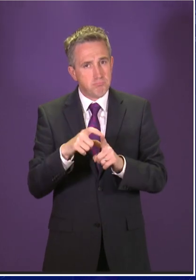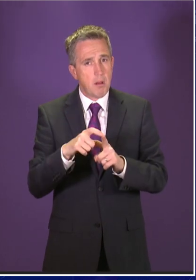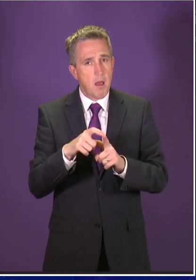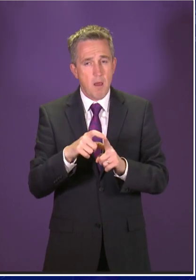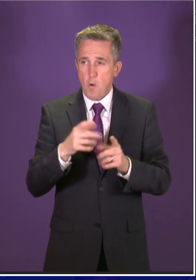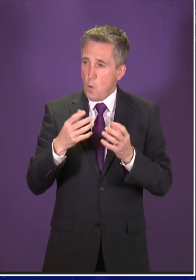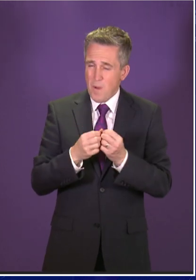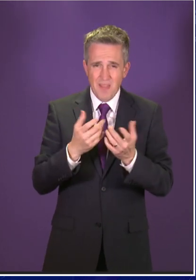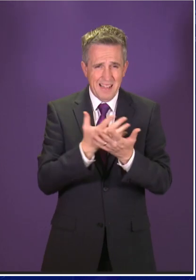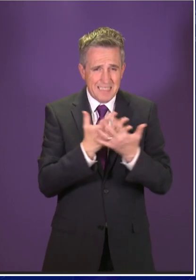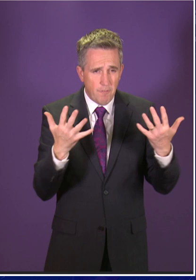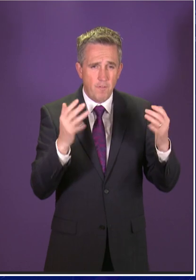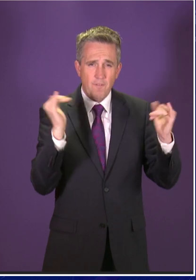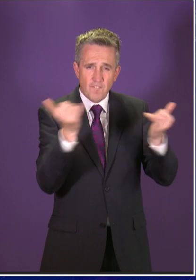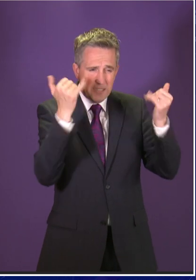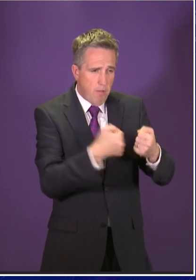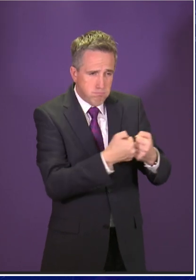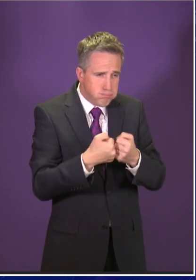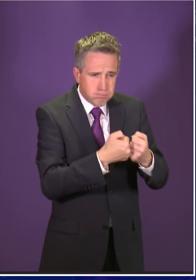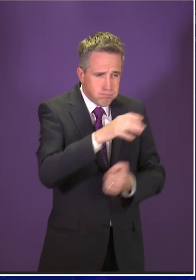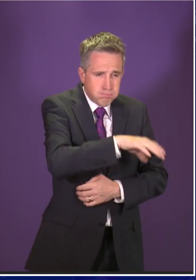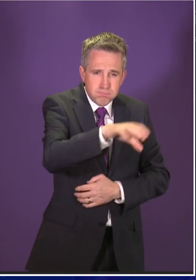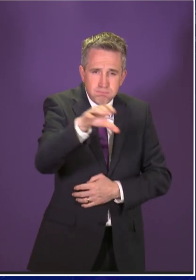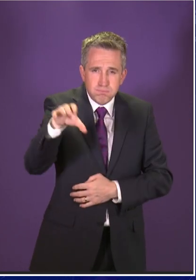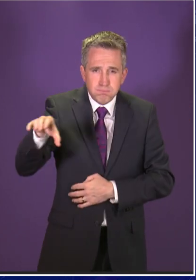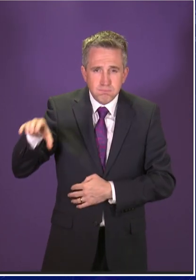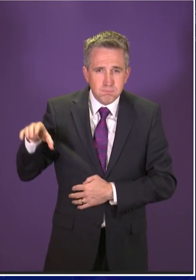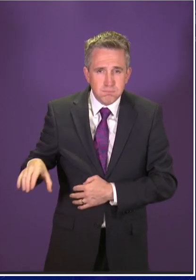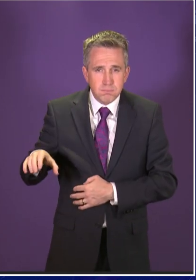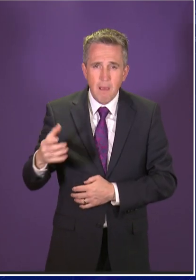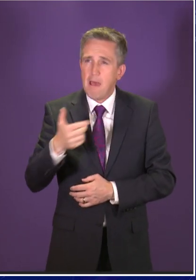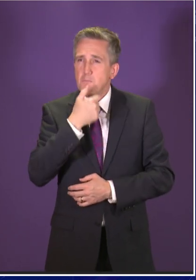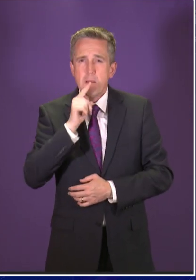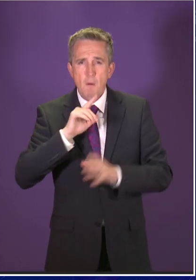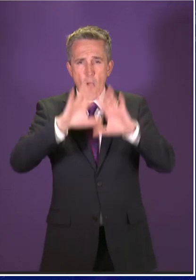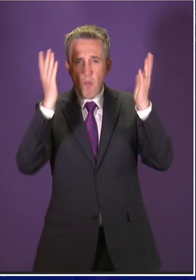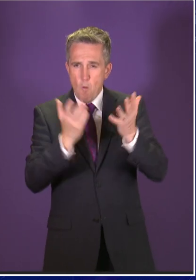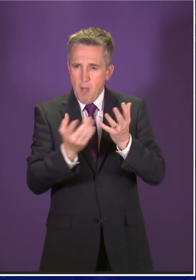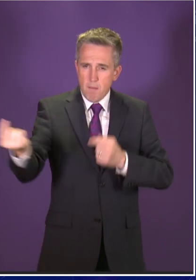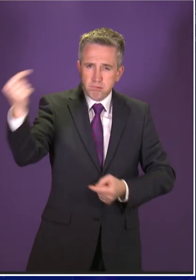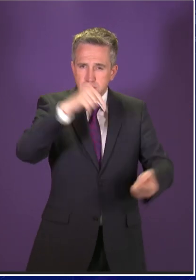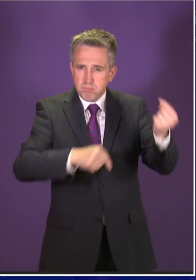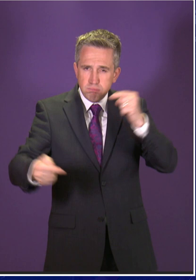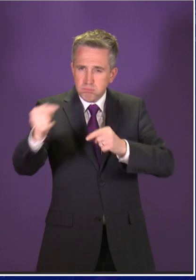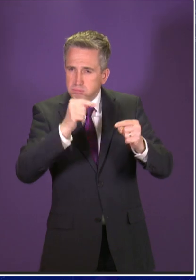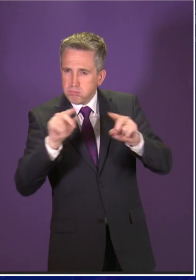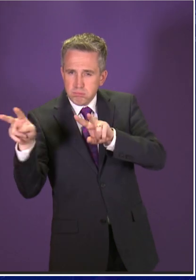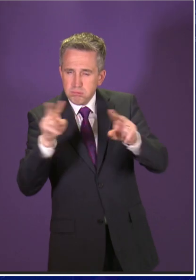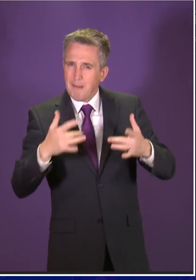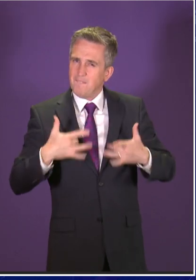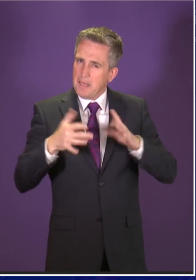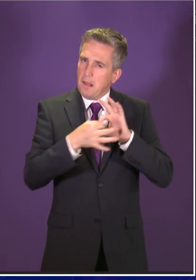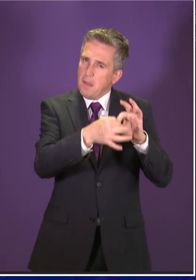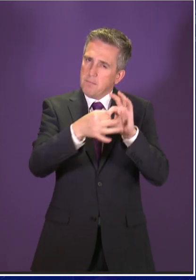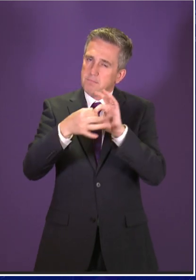height of the festival season, when that spirit of creativity, internationalism, and solidarity is so much in evidence.